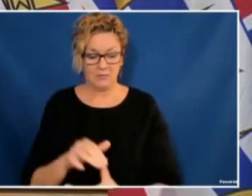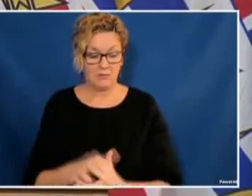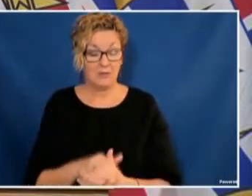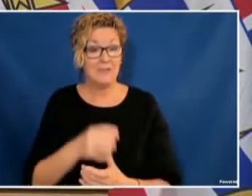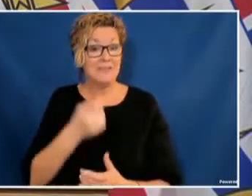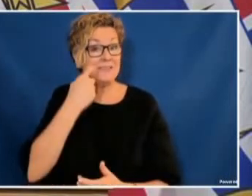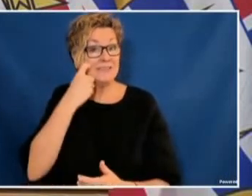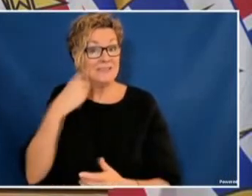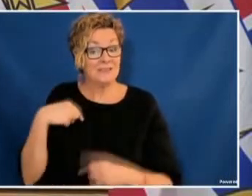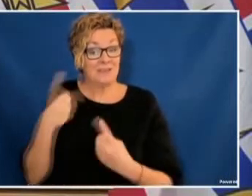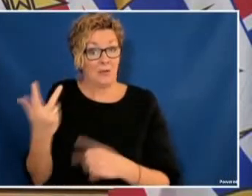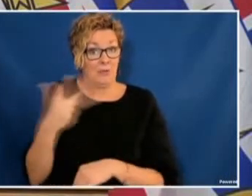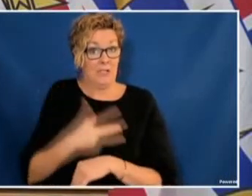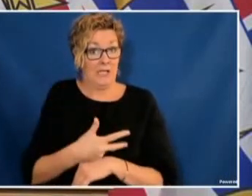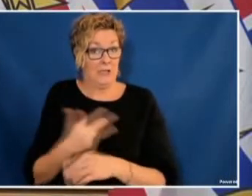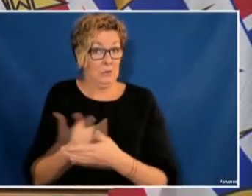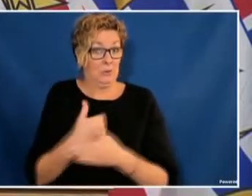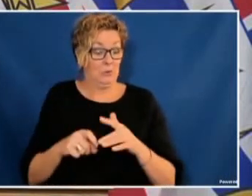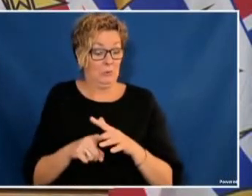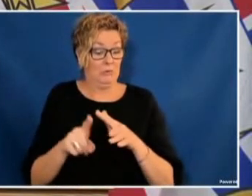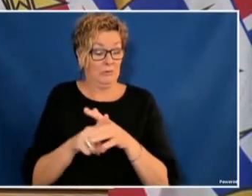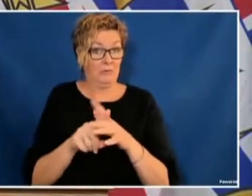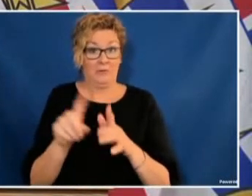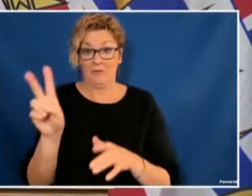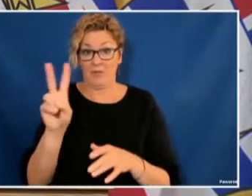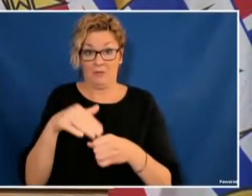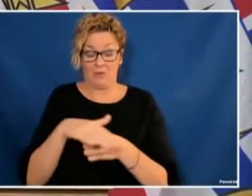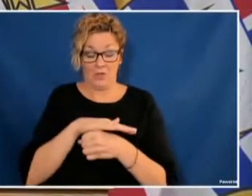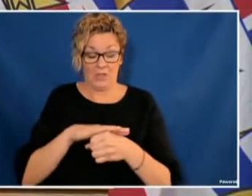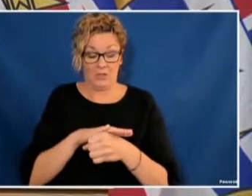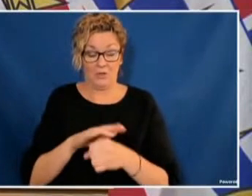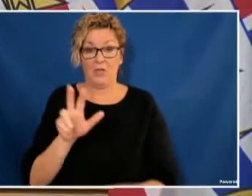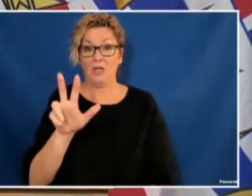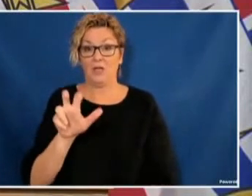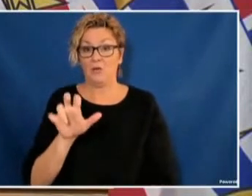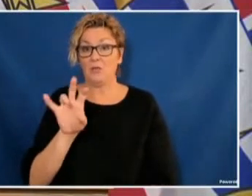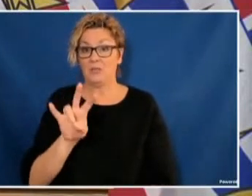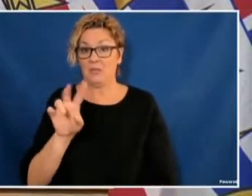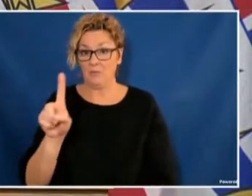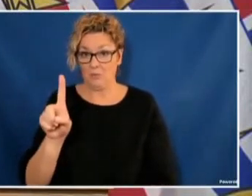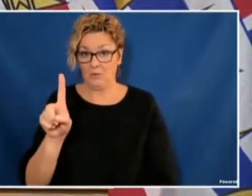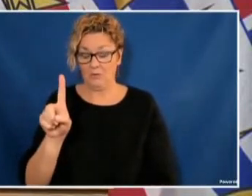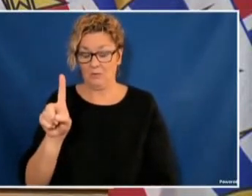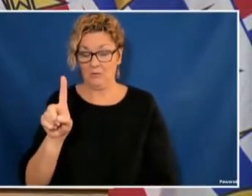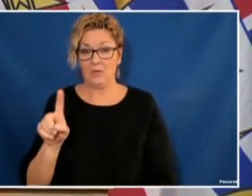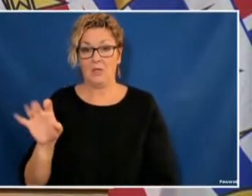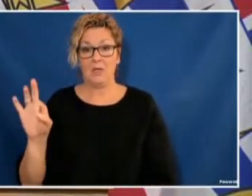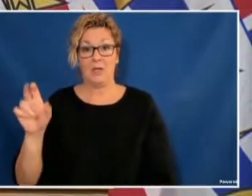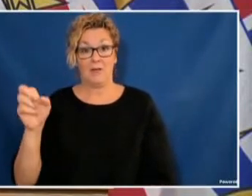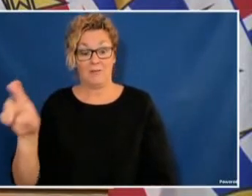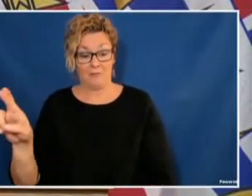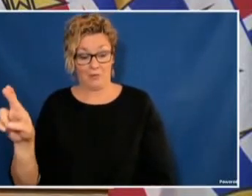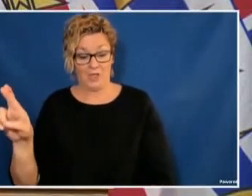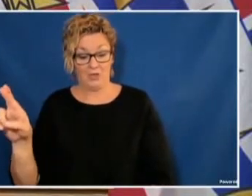in British Columbia, which is the highest number we have ever had.